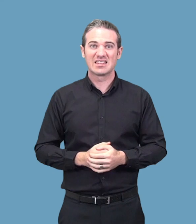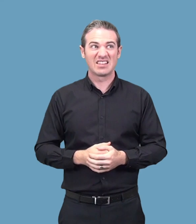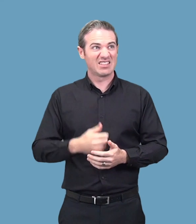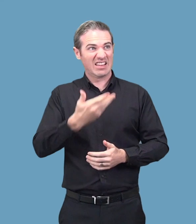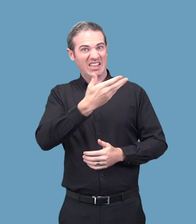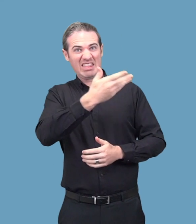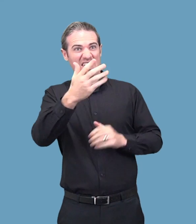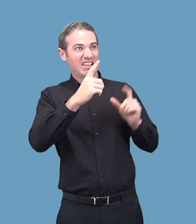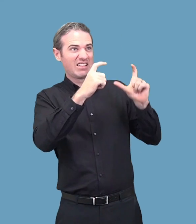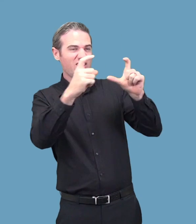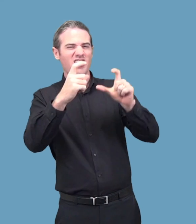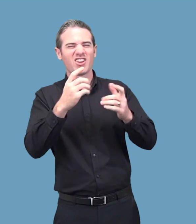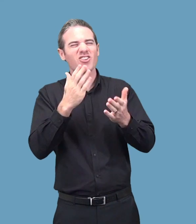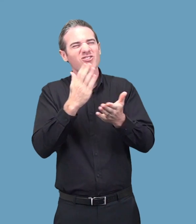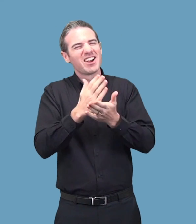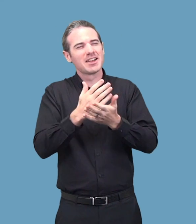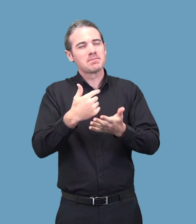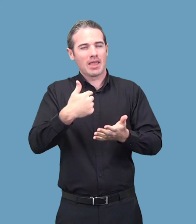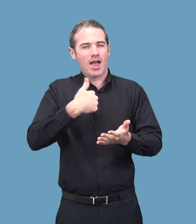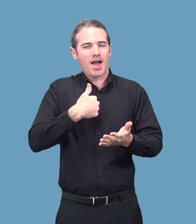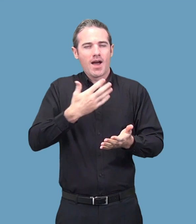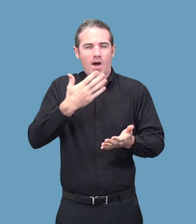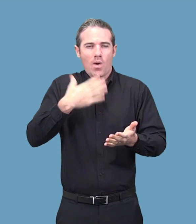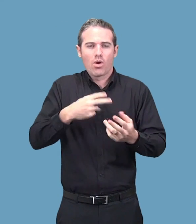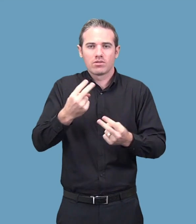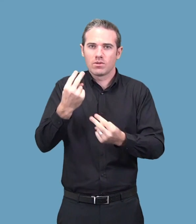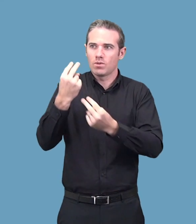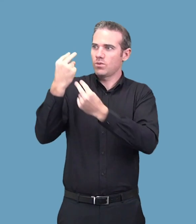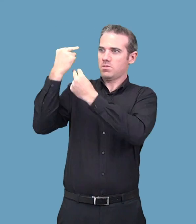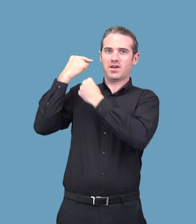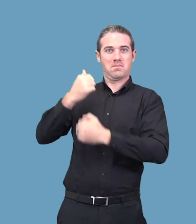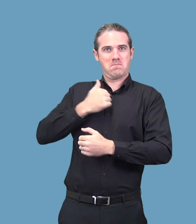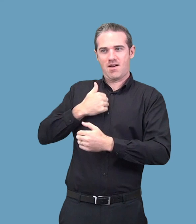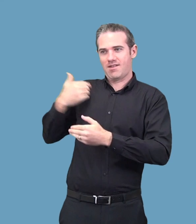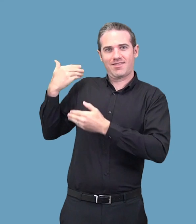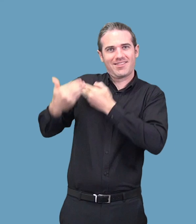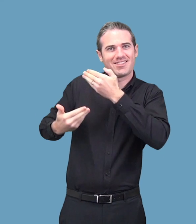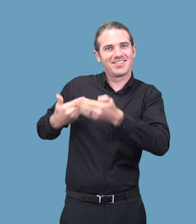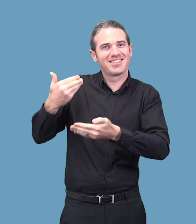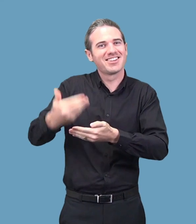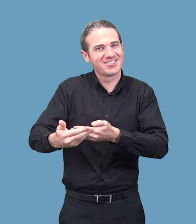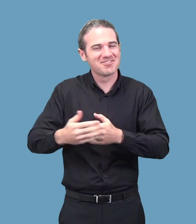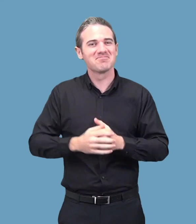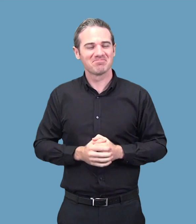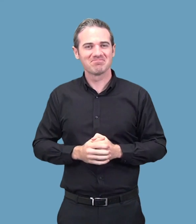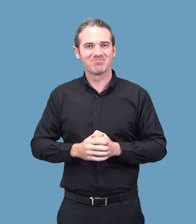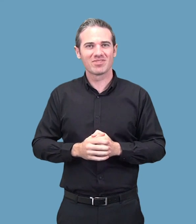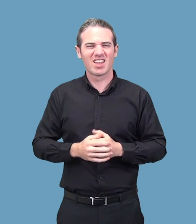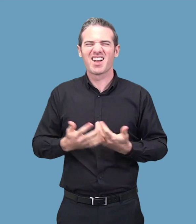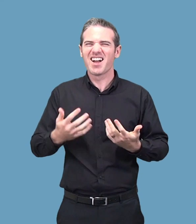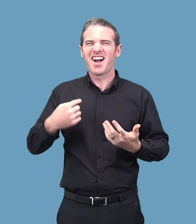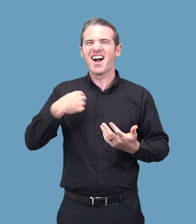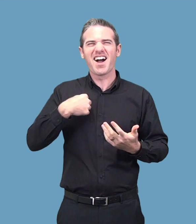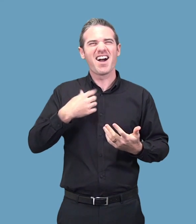sort of, I don't know, recreate, I suppose, history. Yeah, I wanted to cover the explorers that come in before the